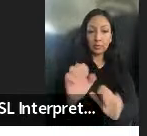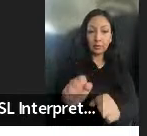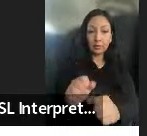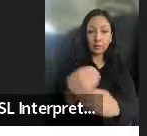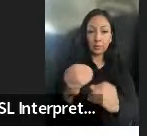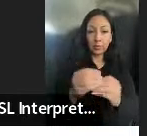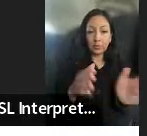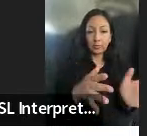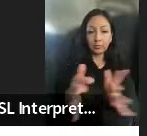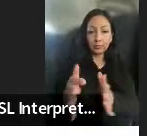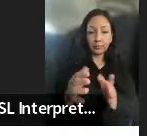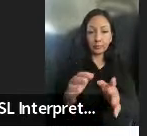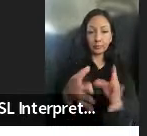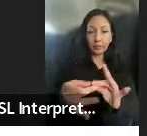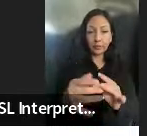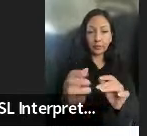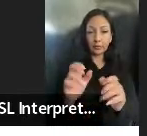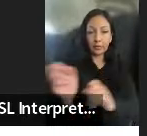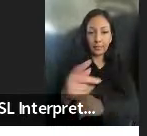right back to you.